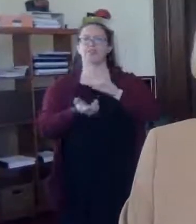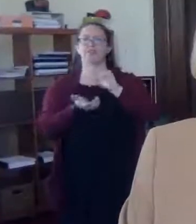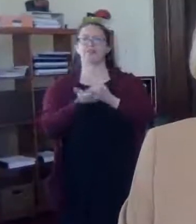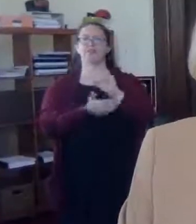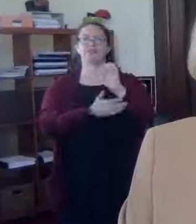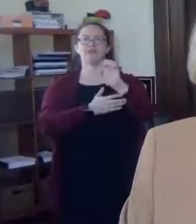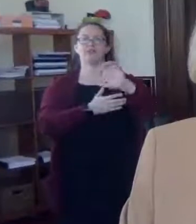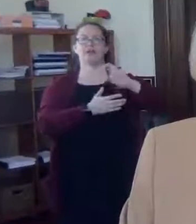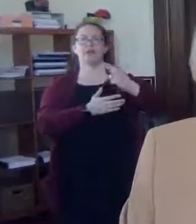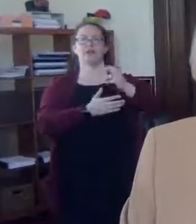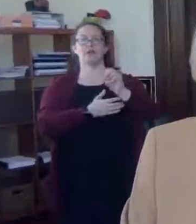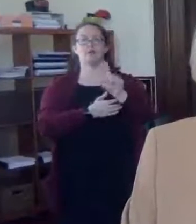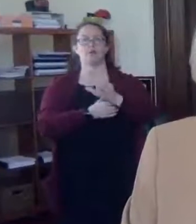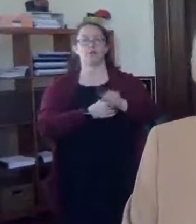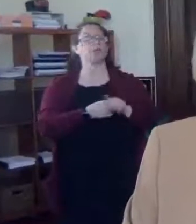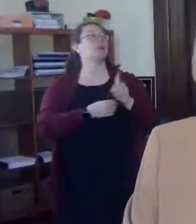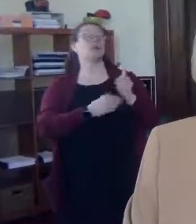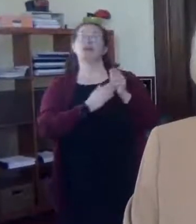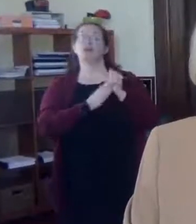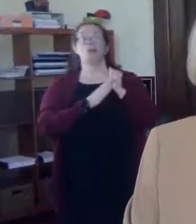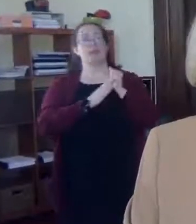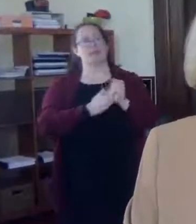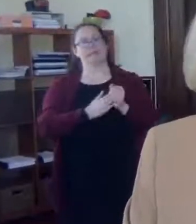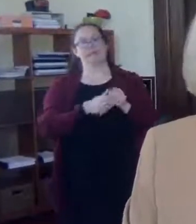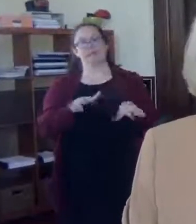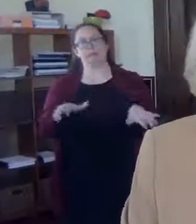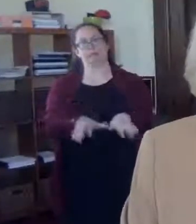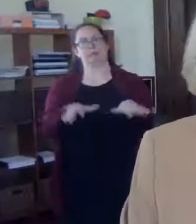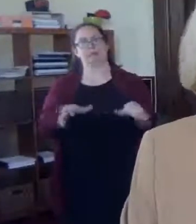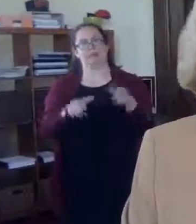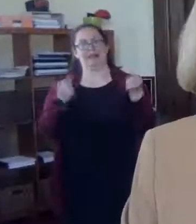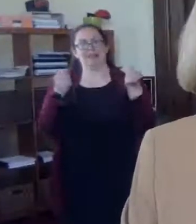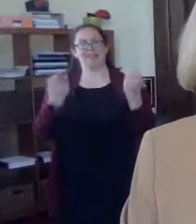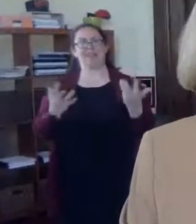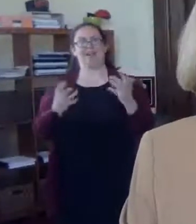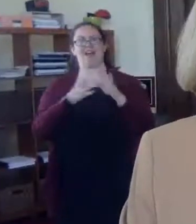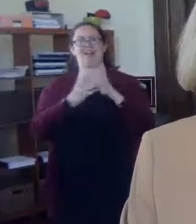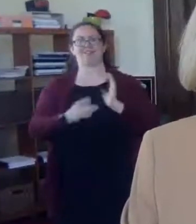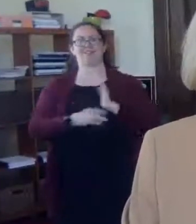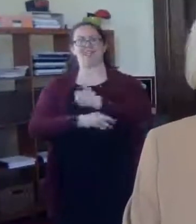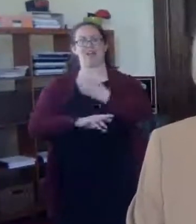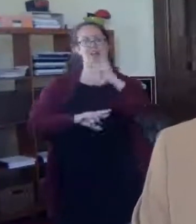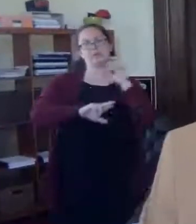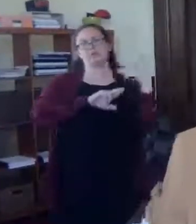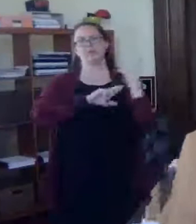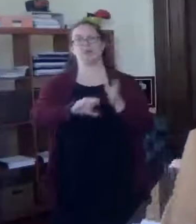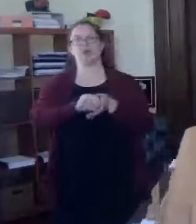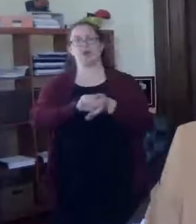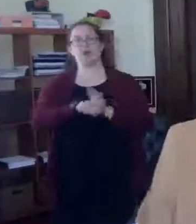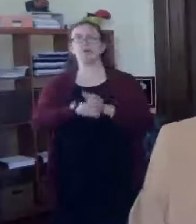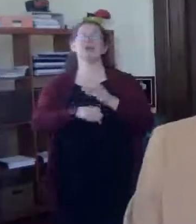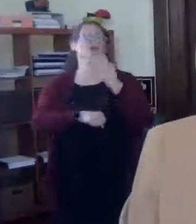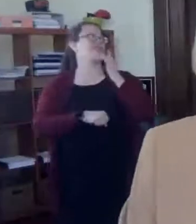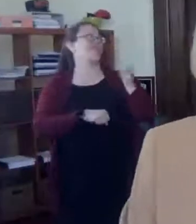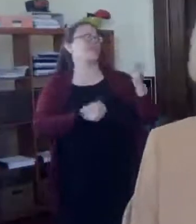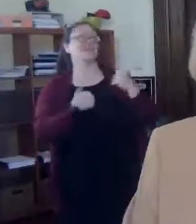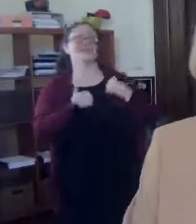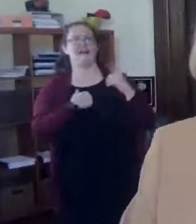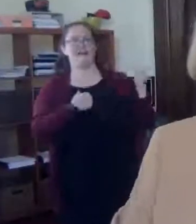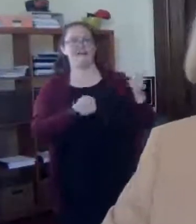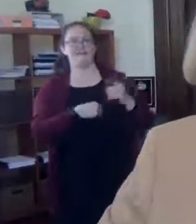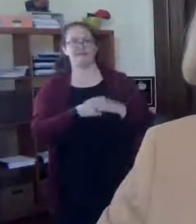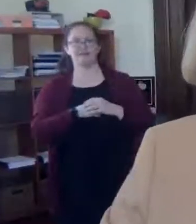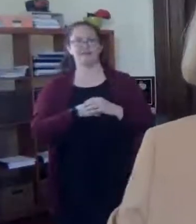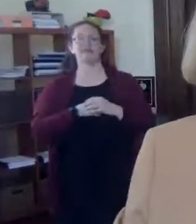Dr. Eccles. He is really leading our response, and we're lucky to have him doing that.